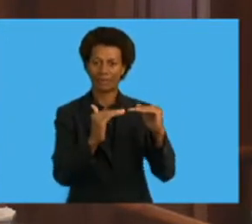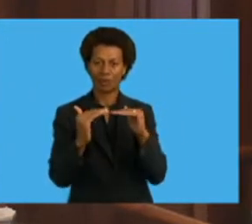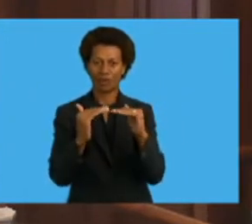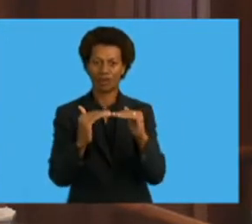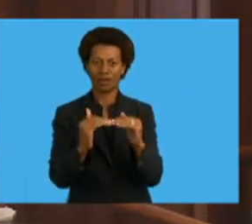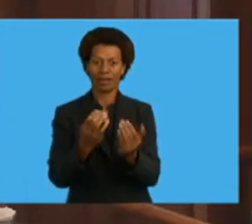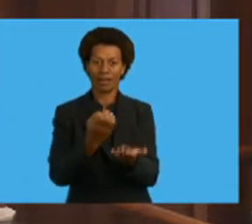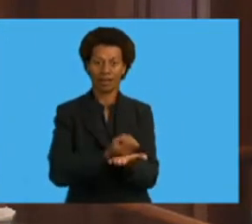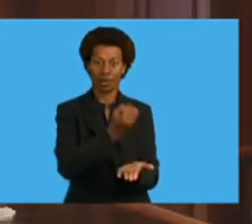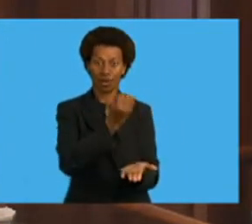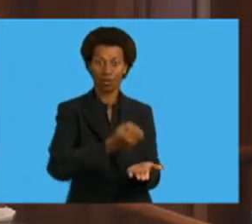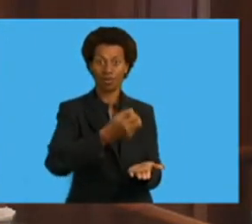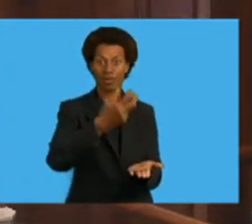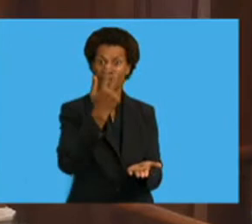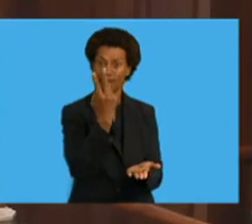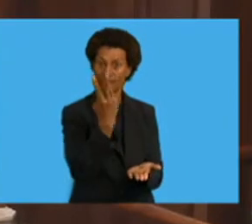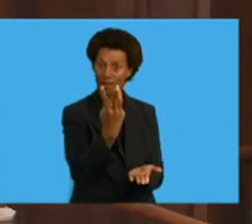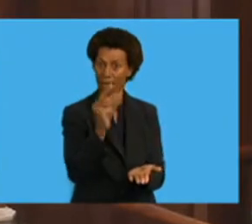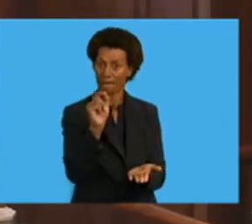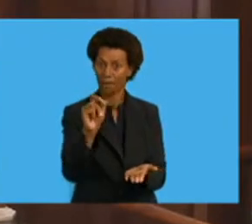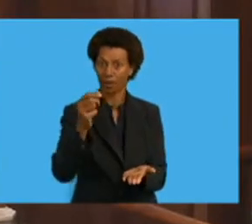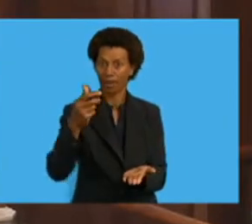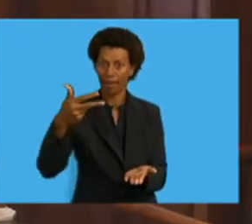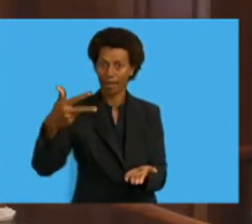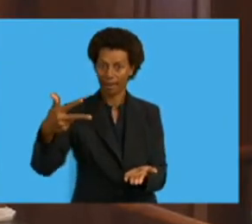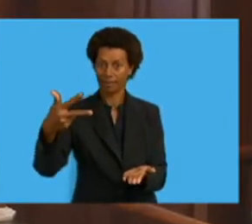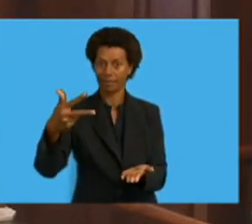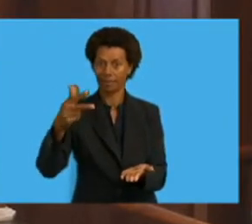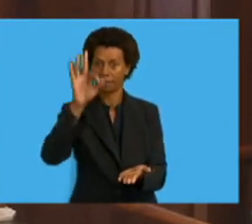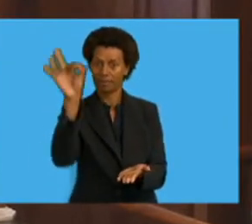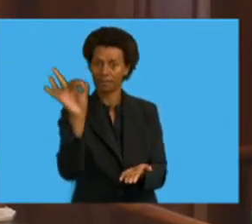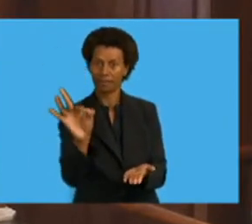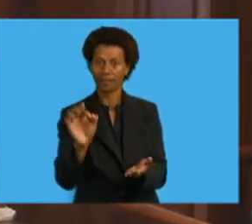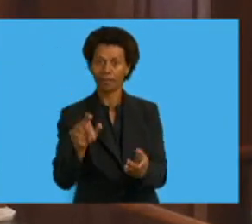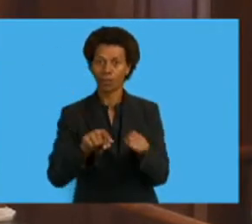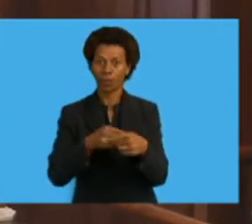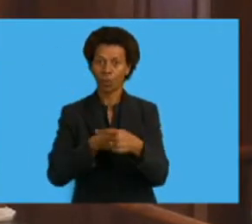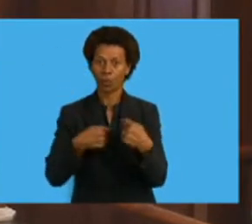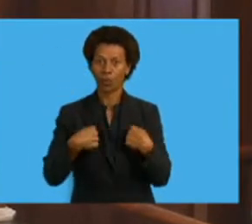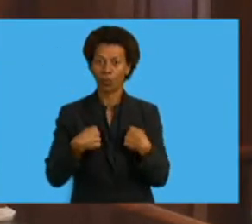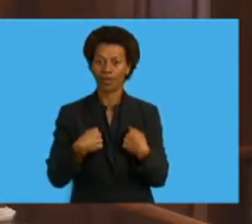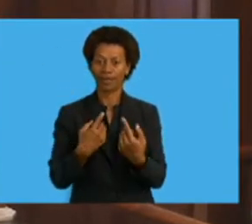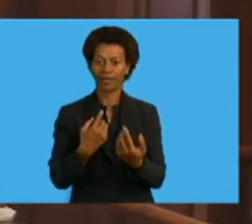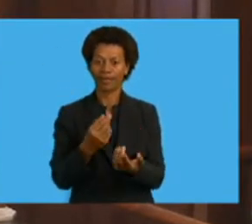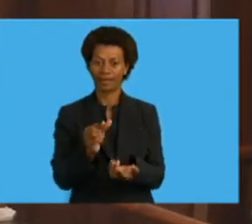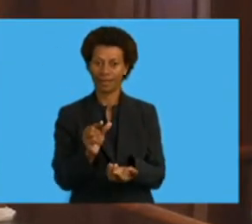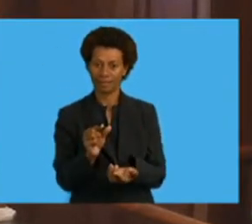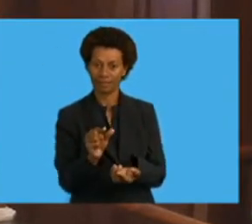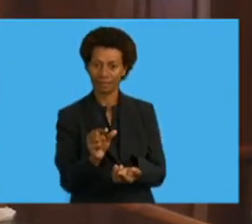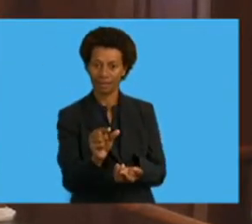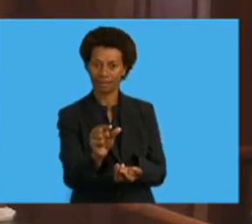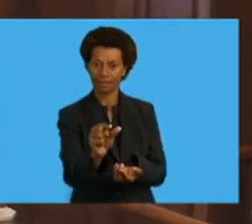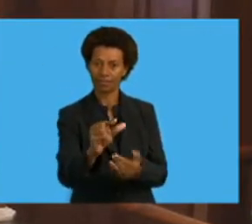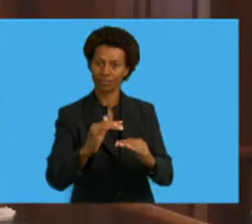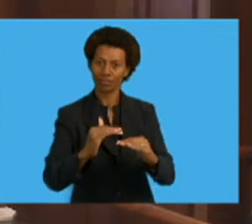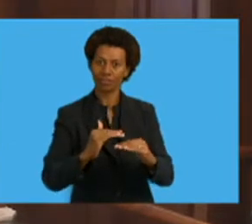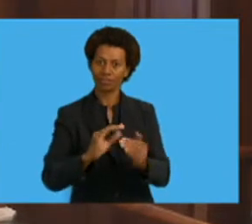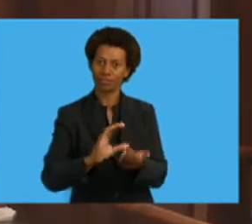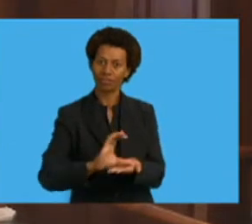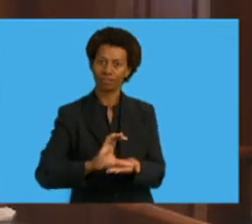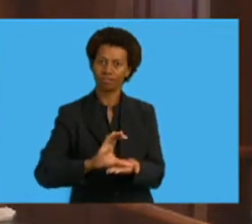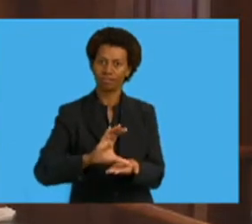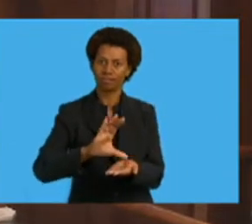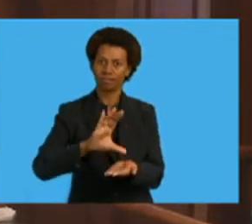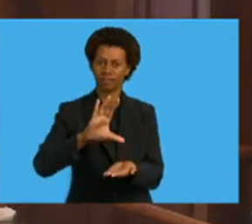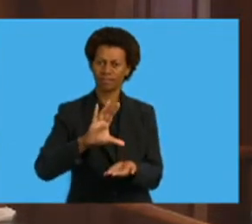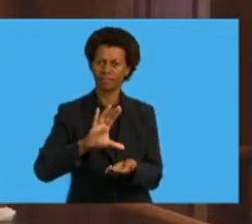year by 3.8%, and we are on track for a record decade of growth, something that has